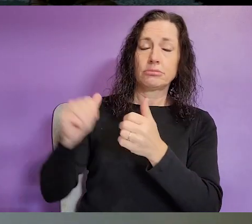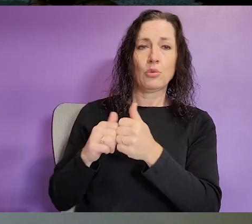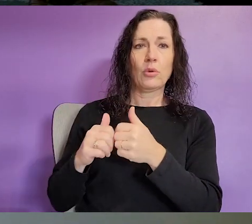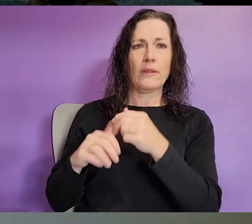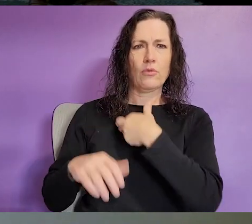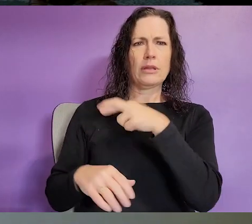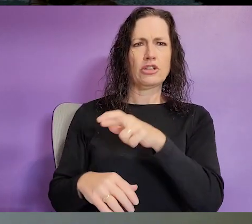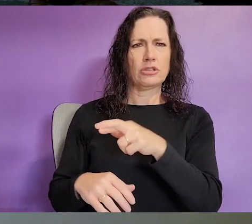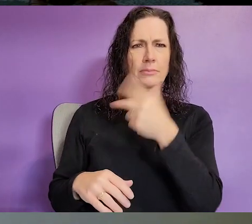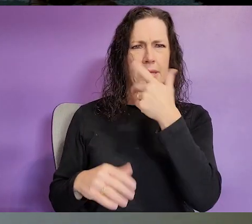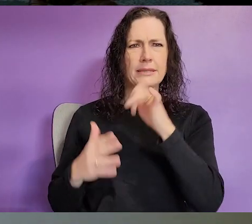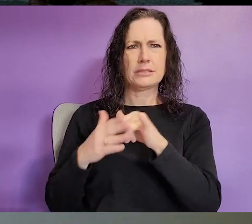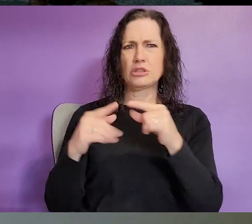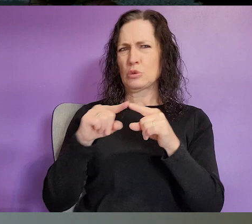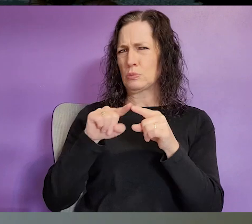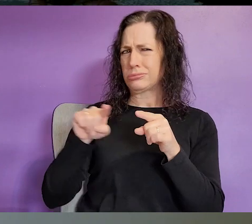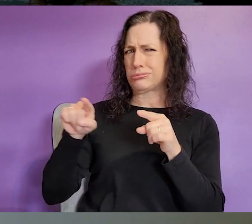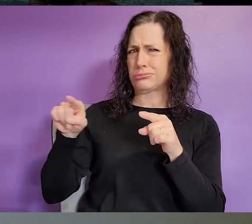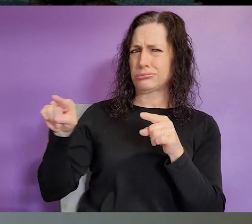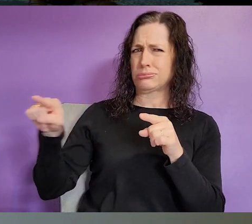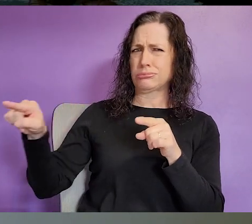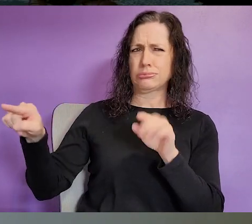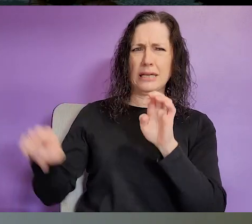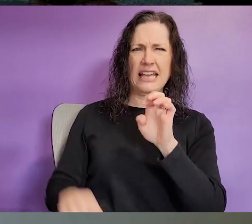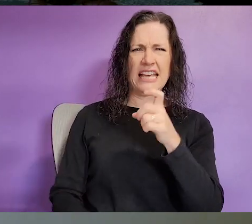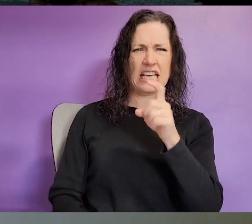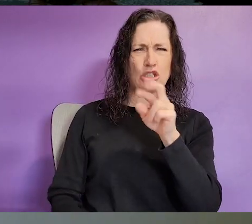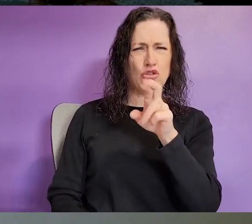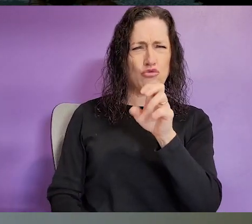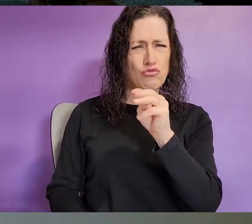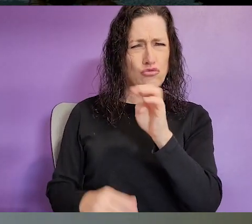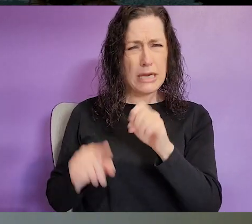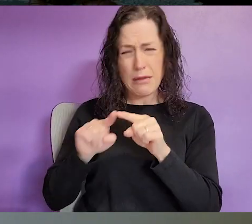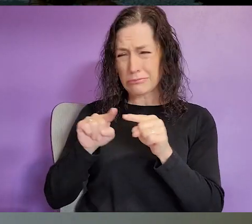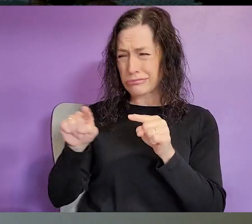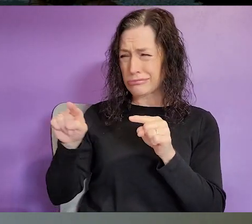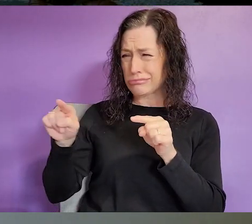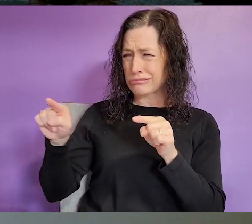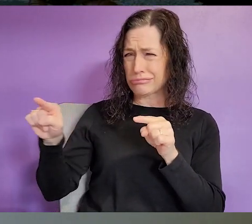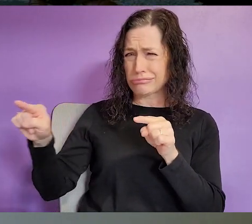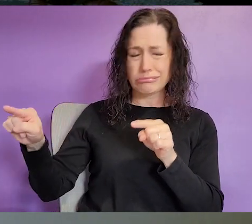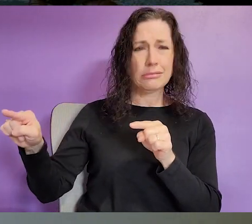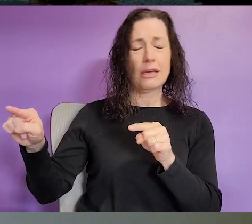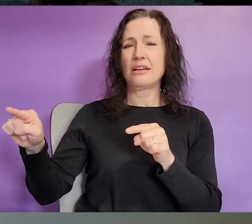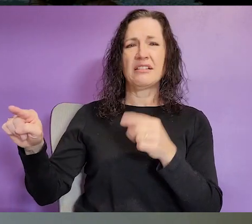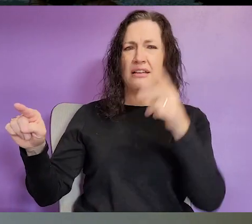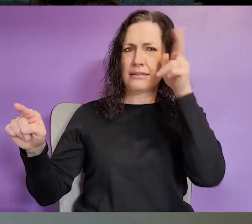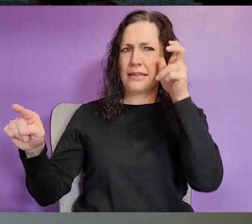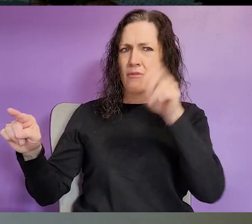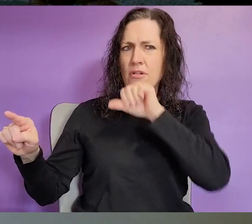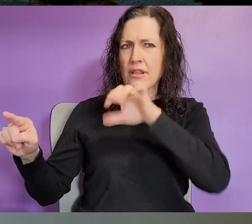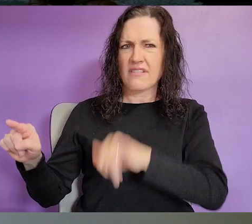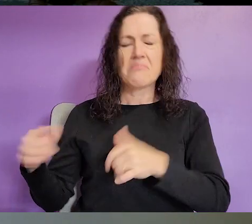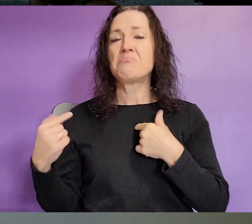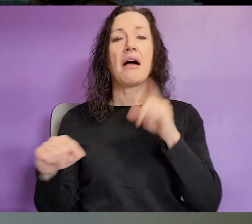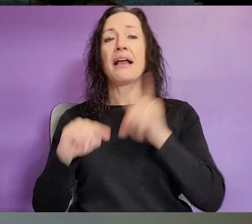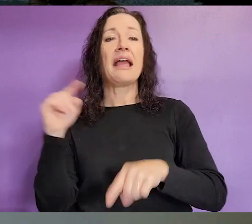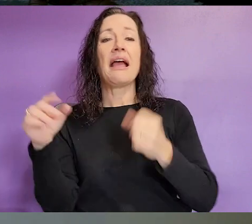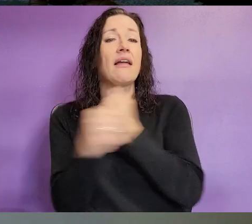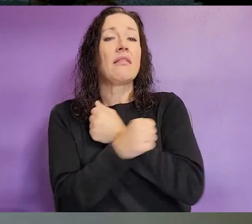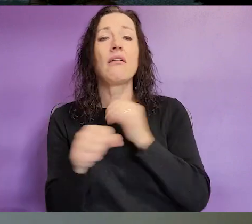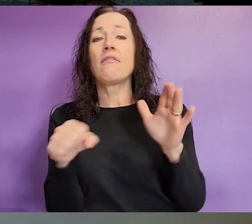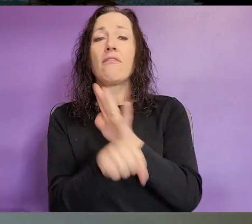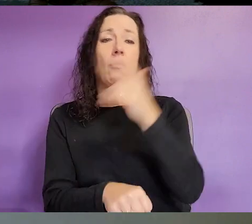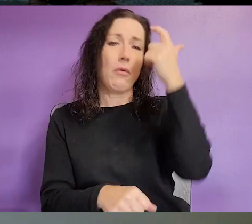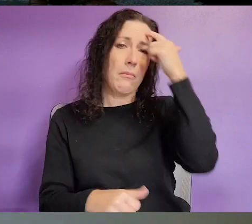Extremes. The evil spirit loves extremes. Take it to the extremes. I can't love with all my